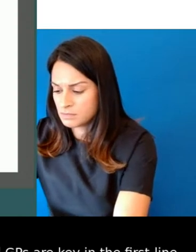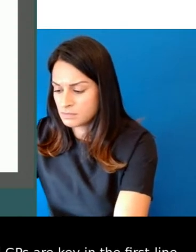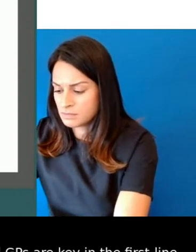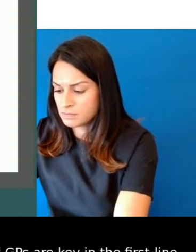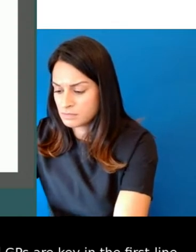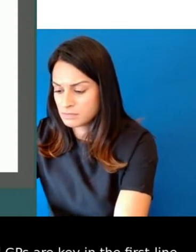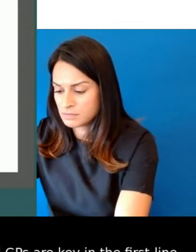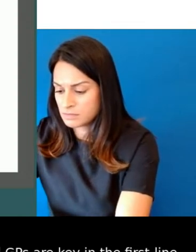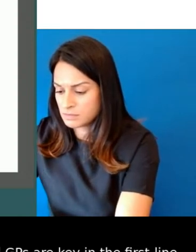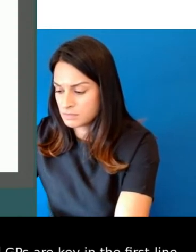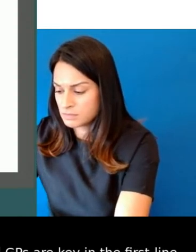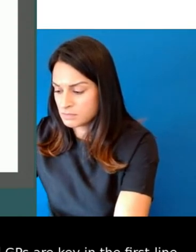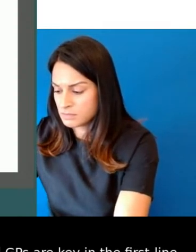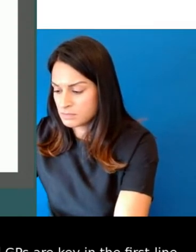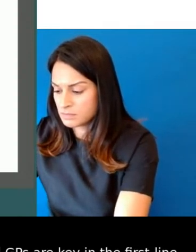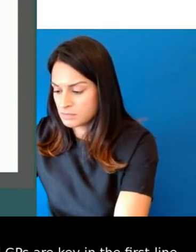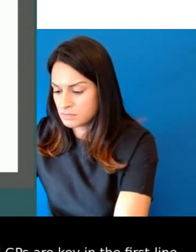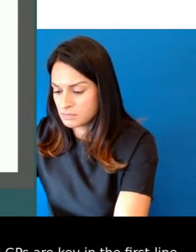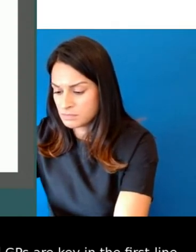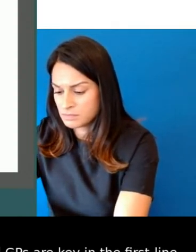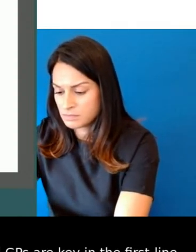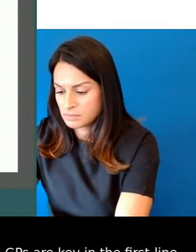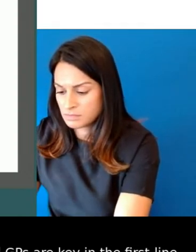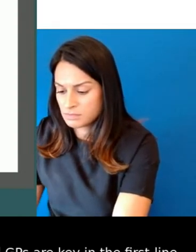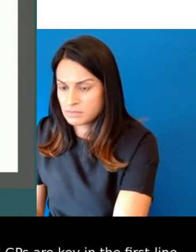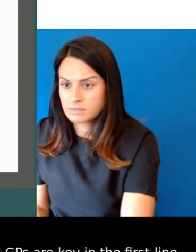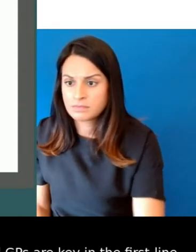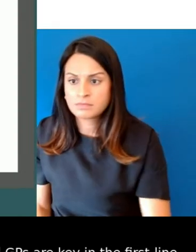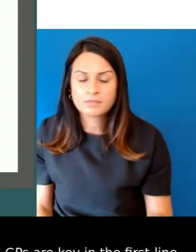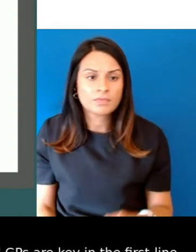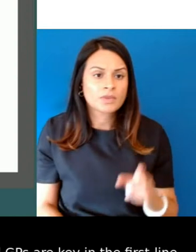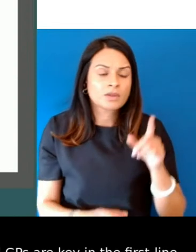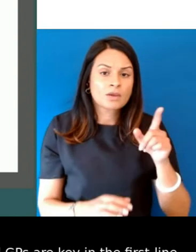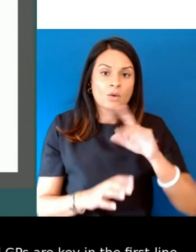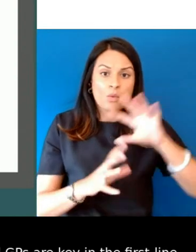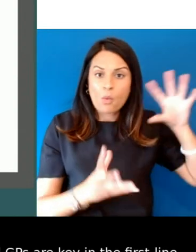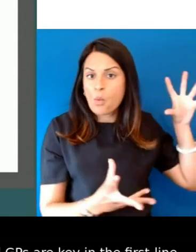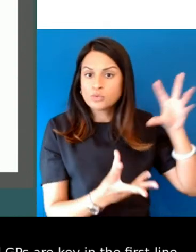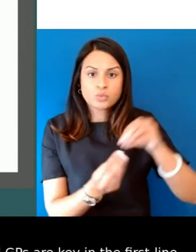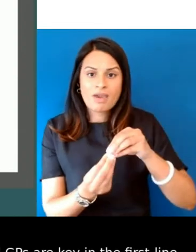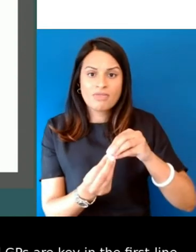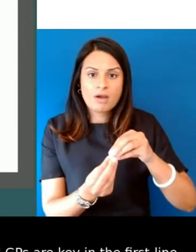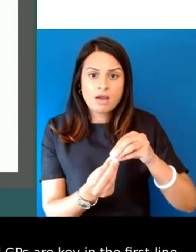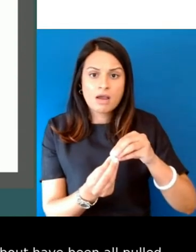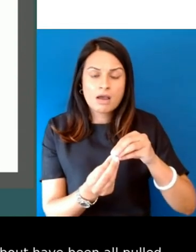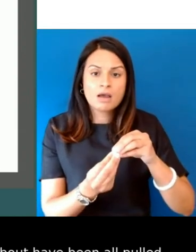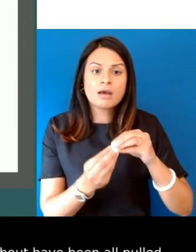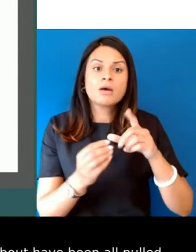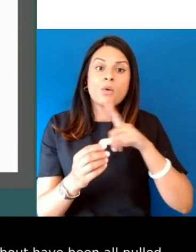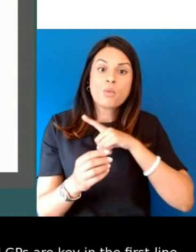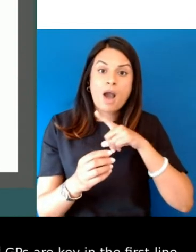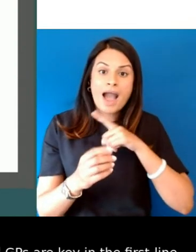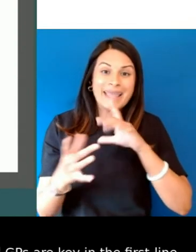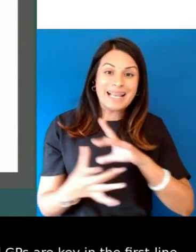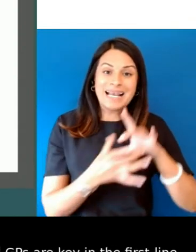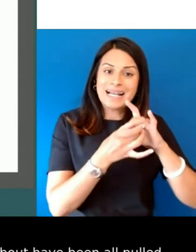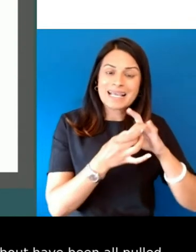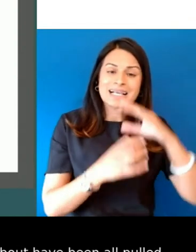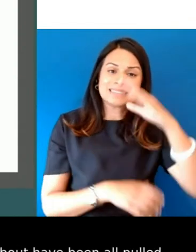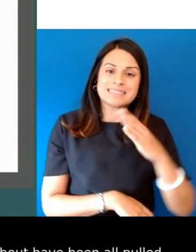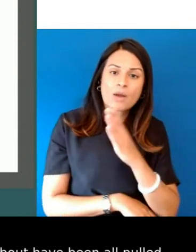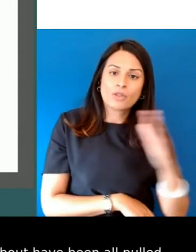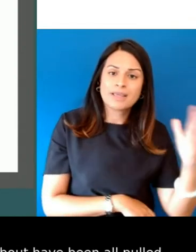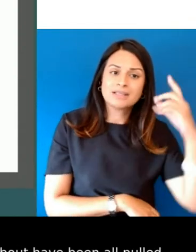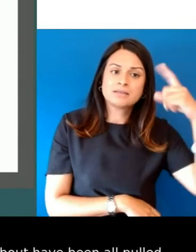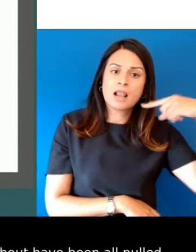which i told you about um have been put all pulled together and um in conjunction with uh the southeast london group